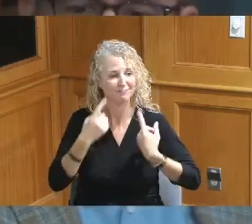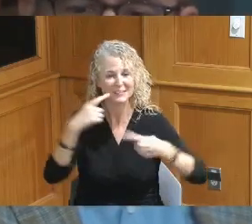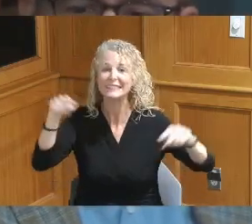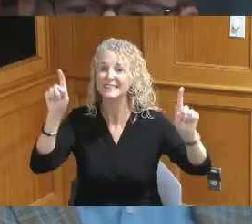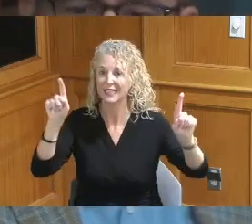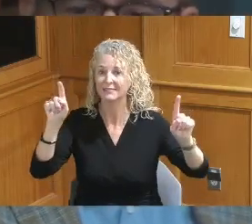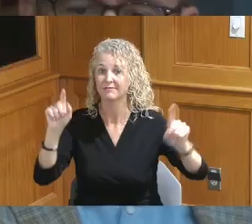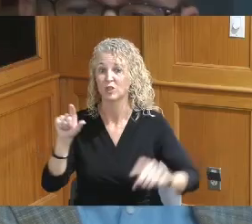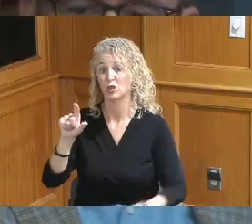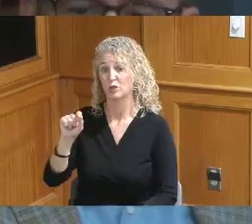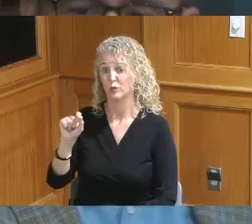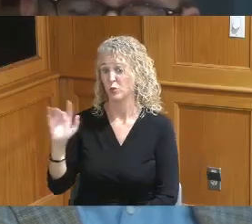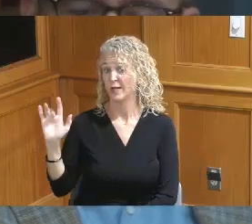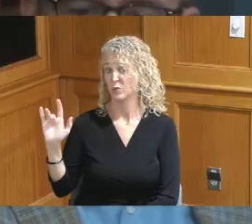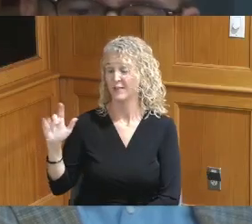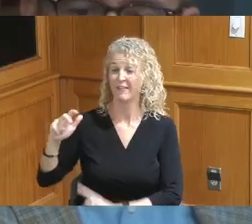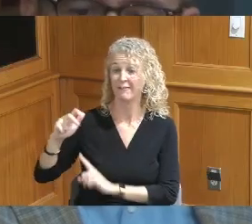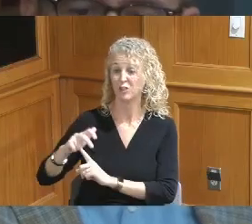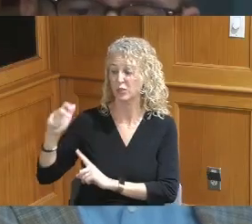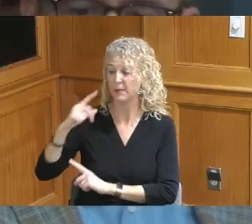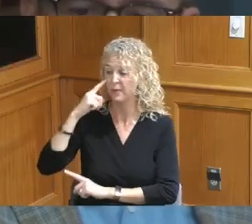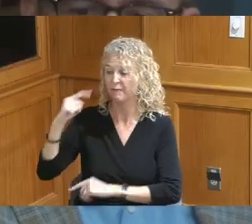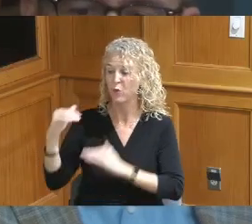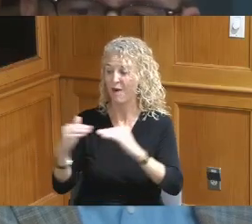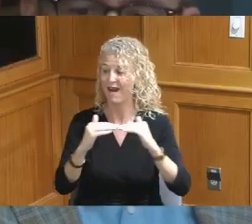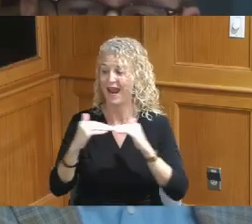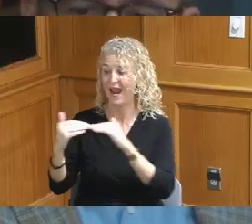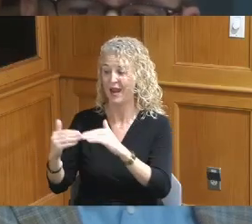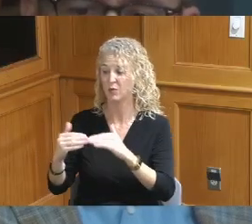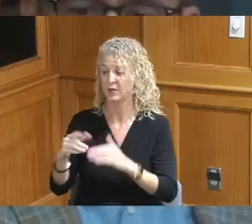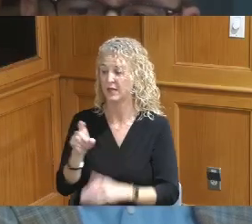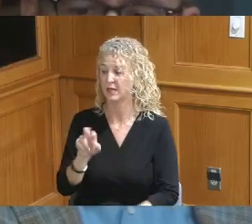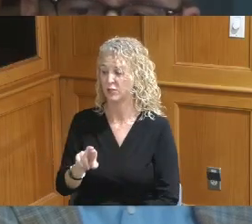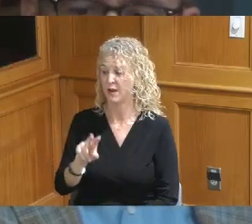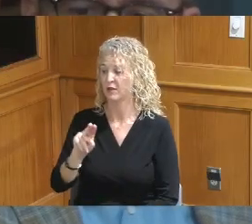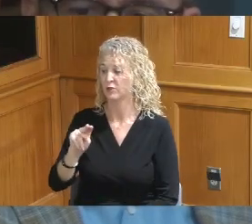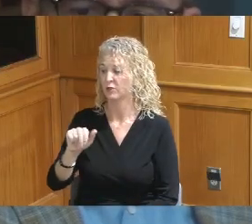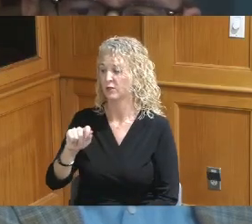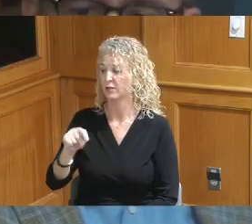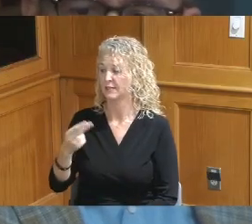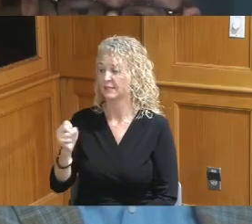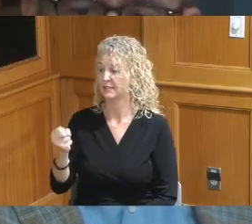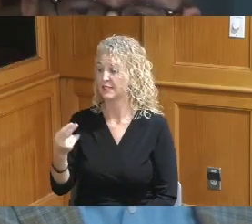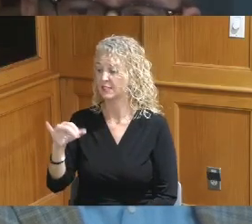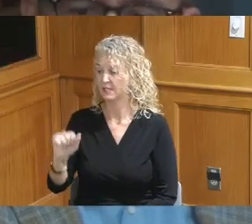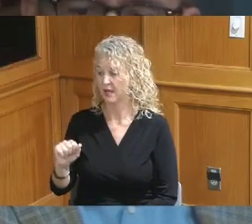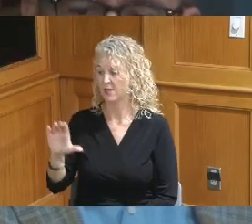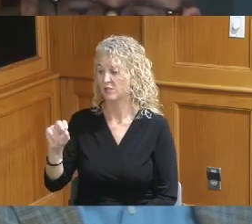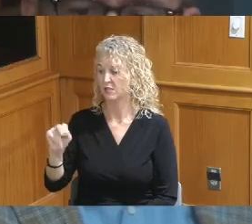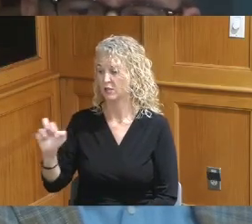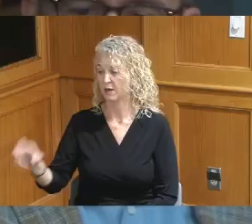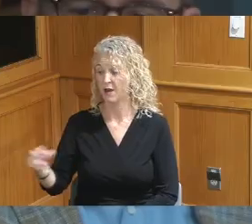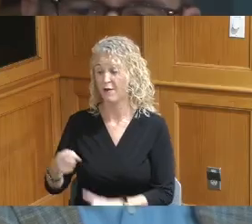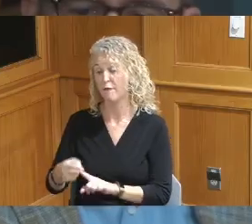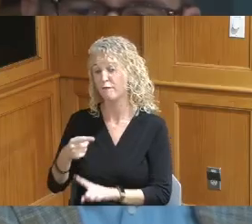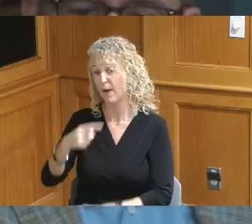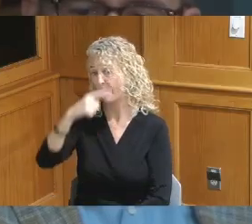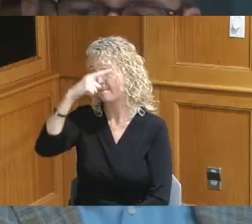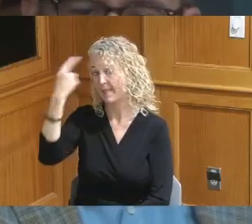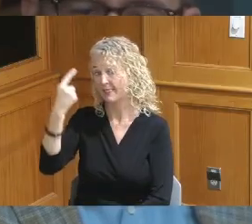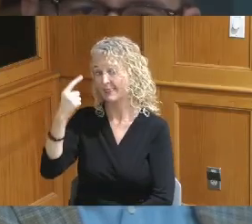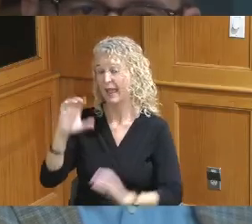thrive. Our 2025 champion for equity is Dr. Natasha Connor from the